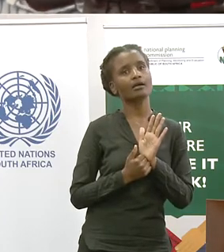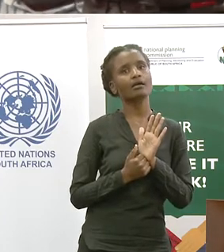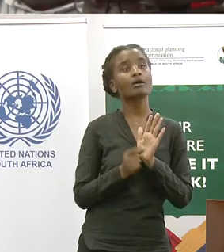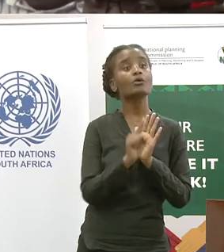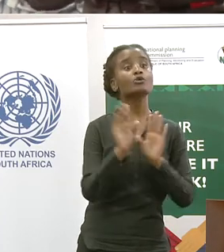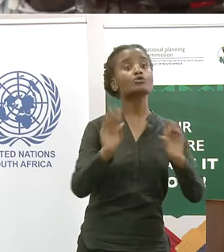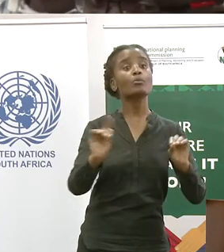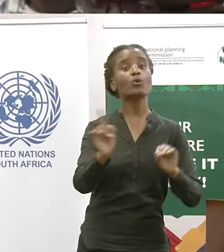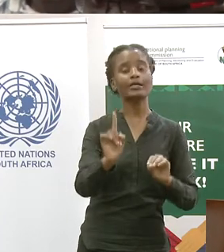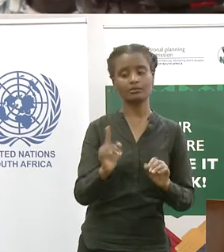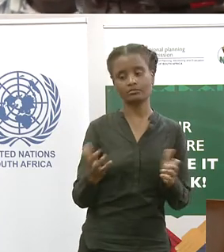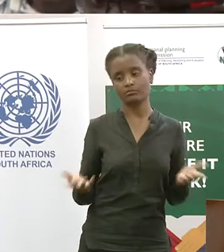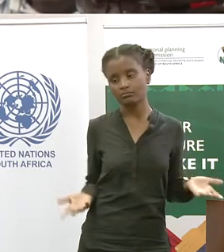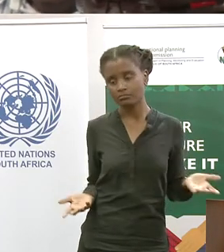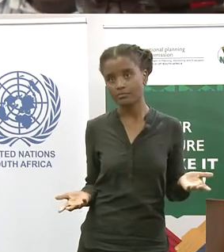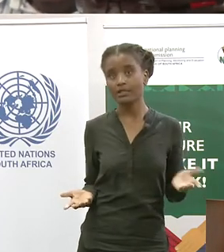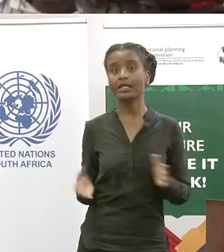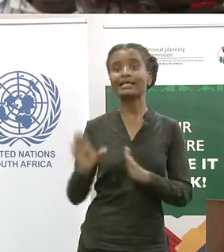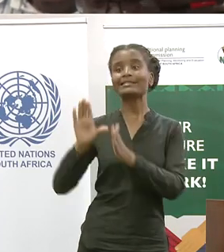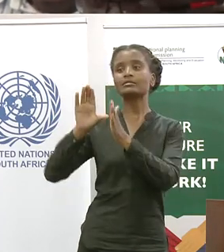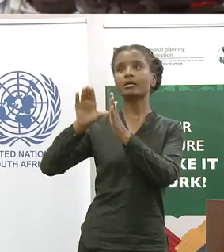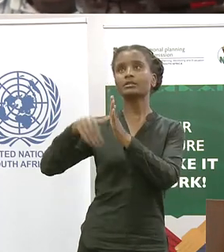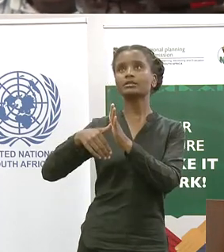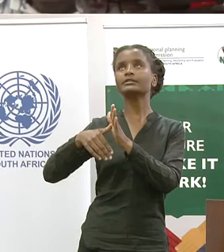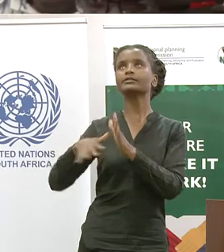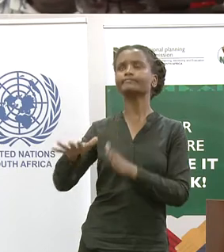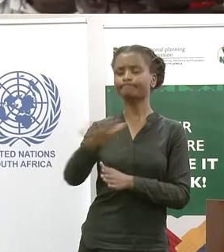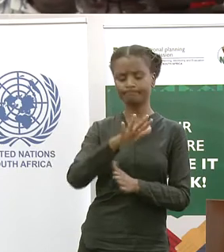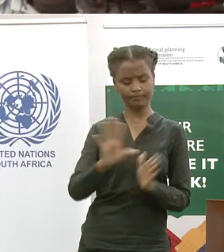identifying the location of disability within